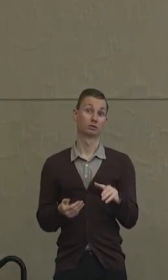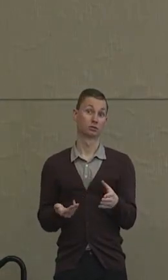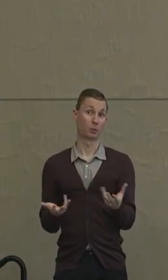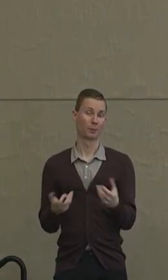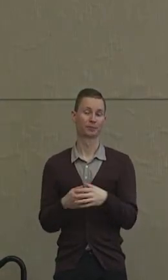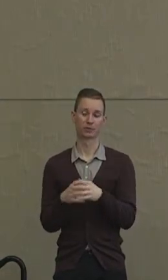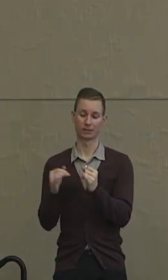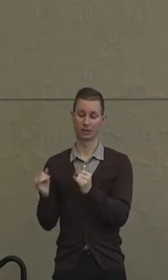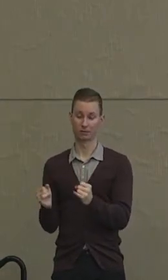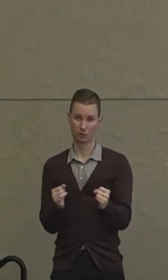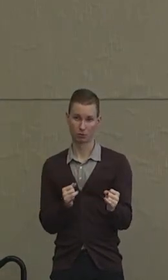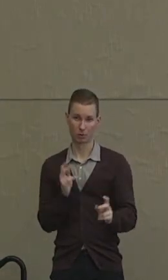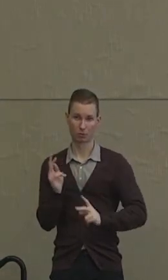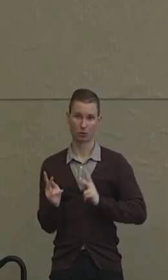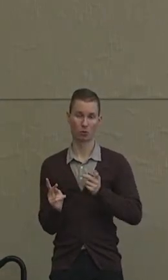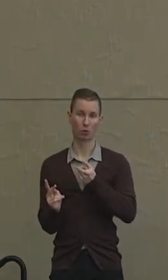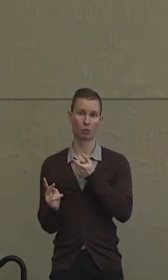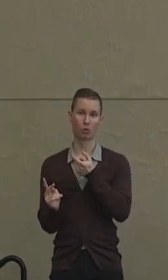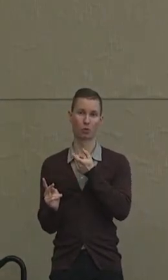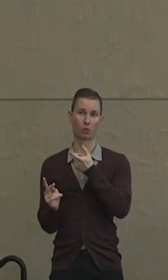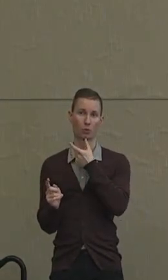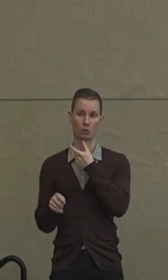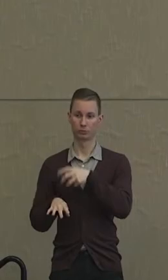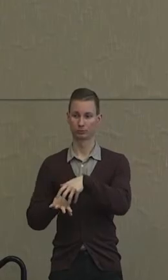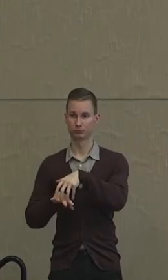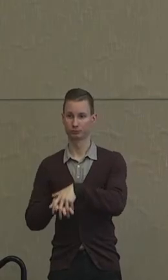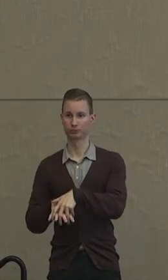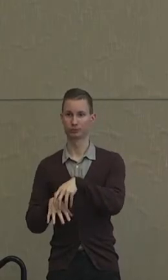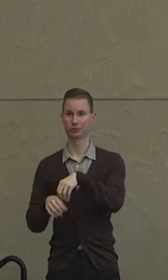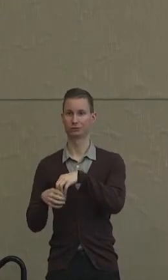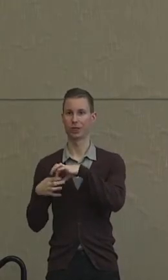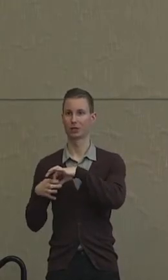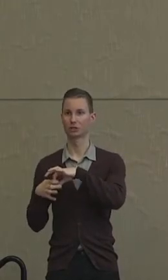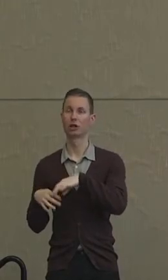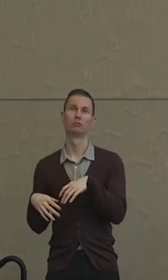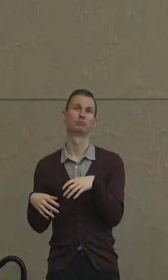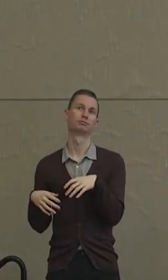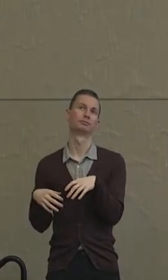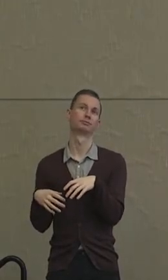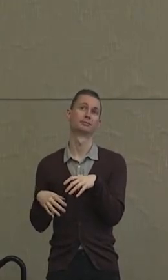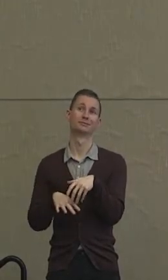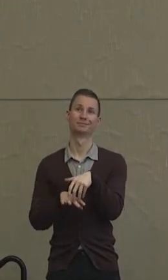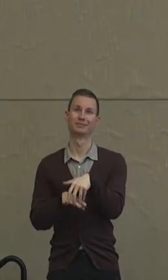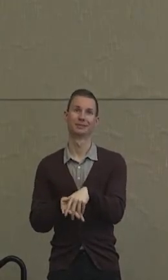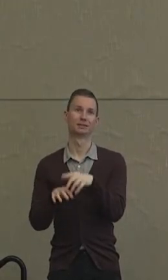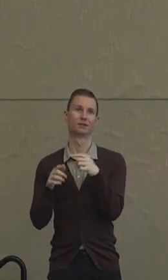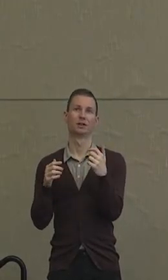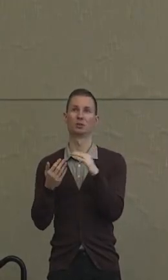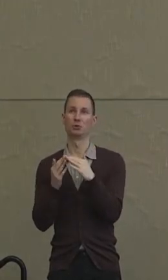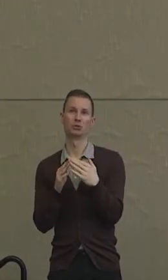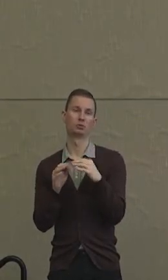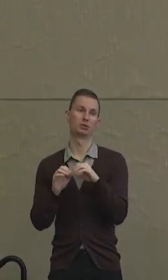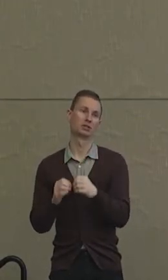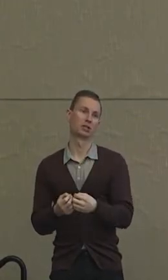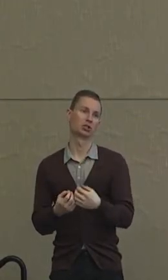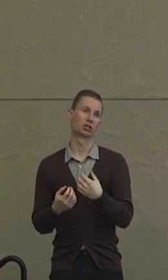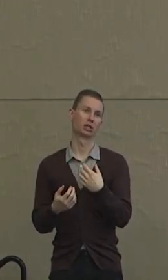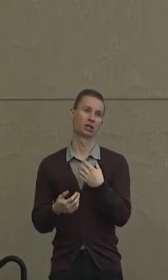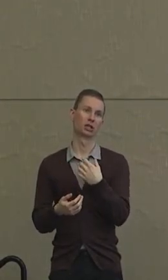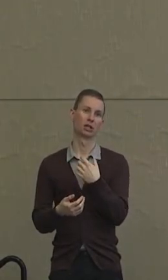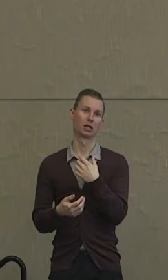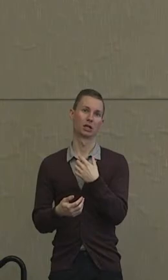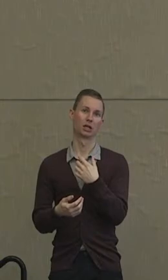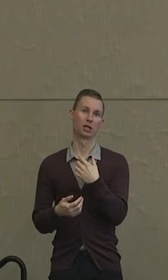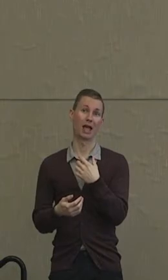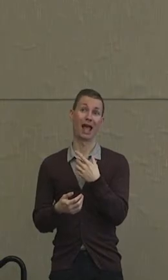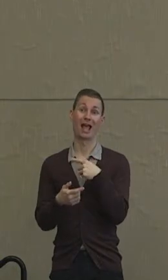there's individuals are embedded in relationships, are embedded in communities and organizations, and these are embedded